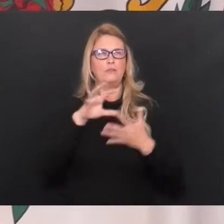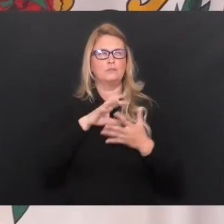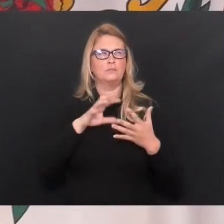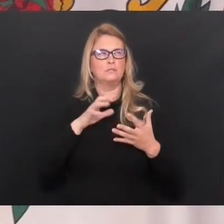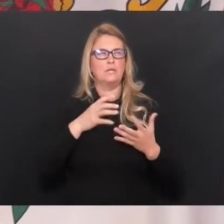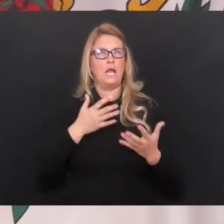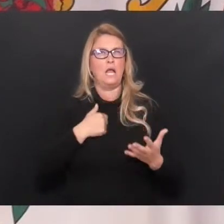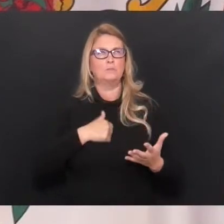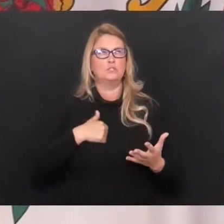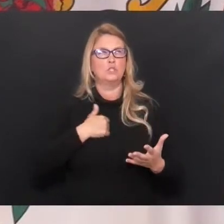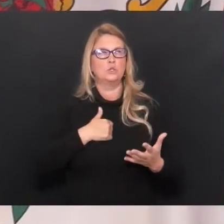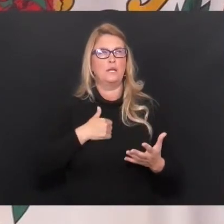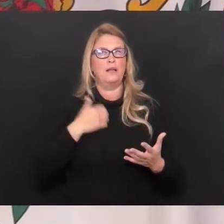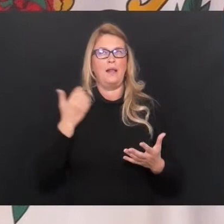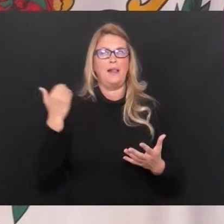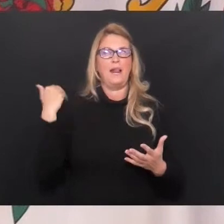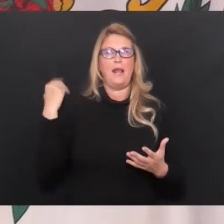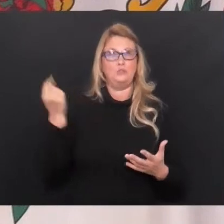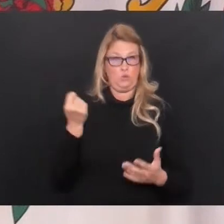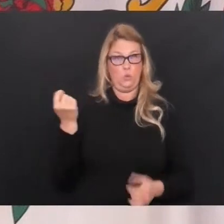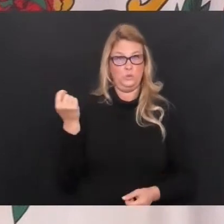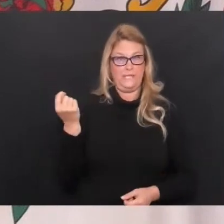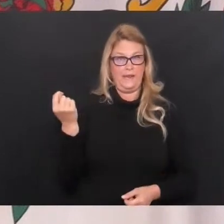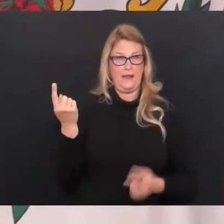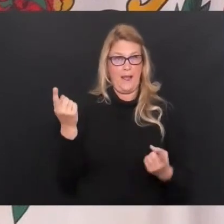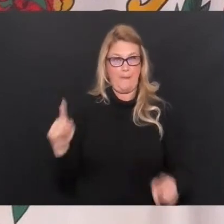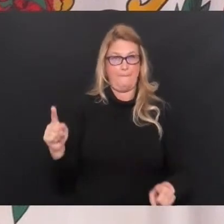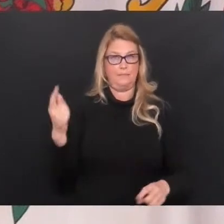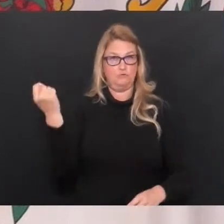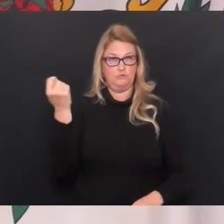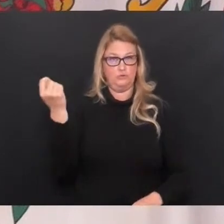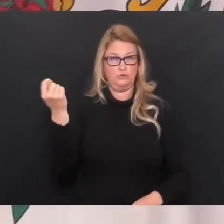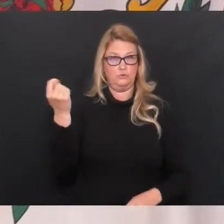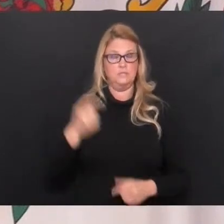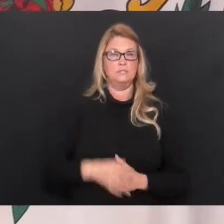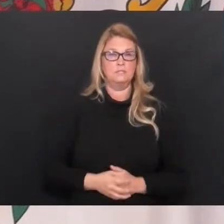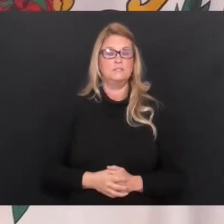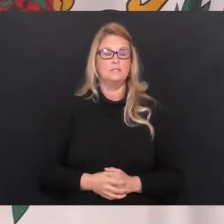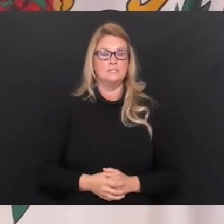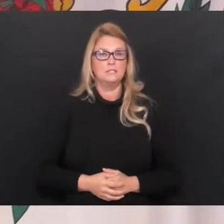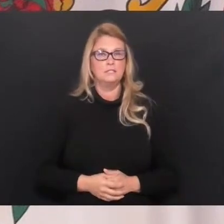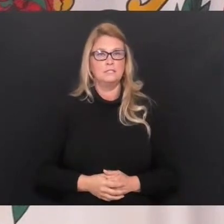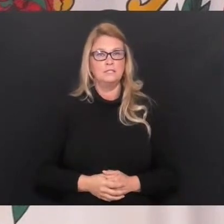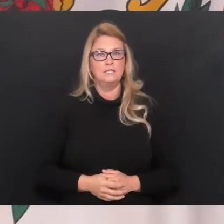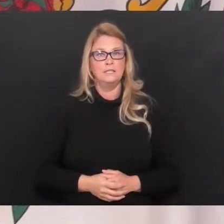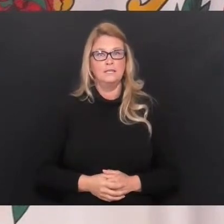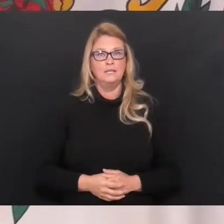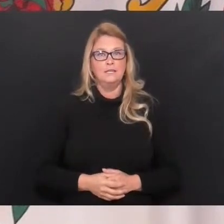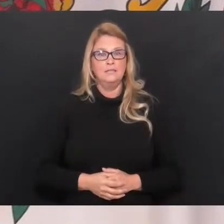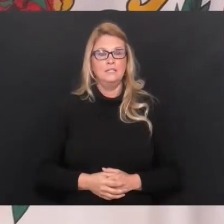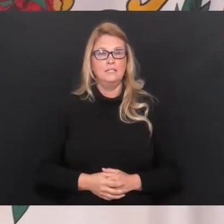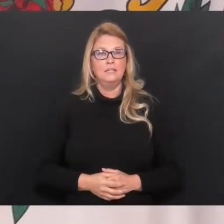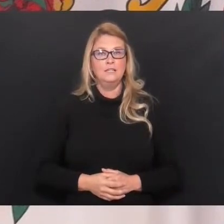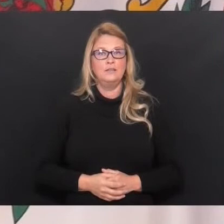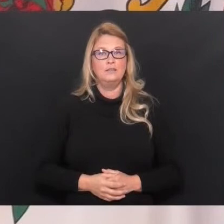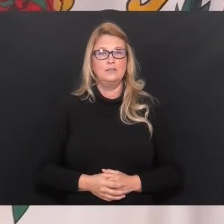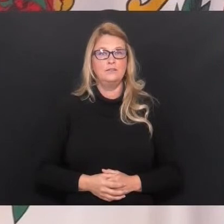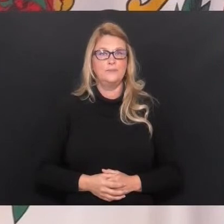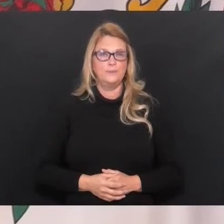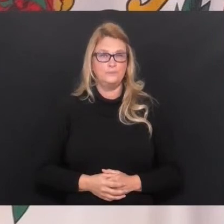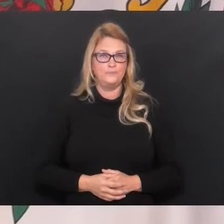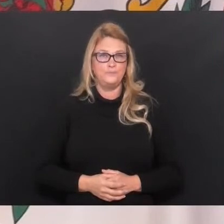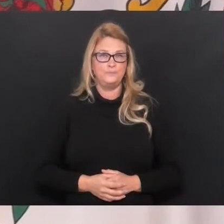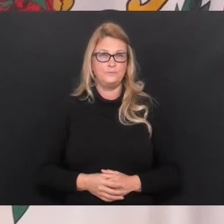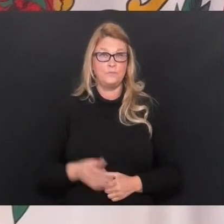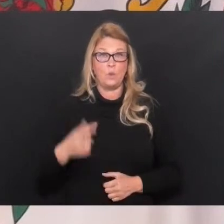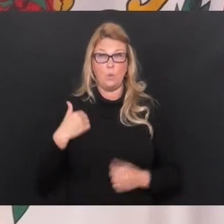sorry, this was on Tuesday, so day before yesterday, you know, on Tuesday, we